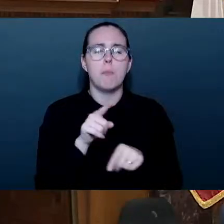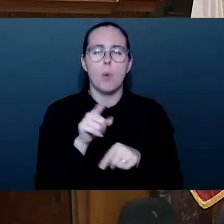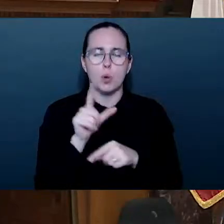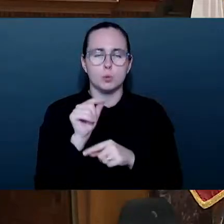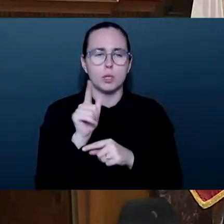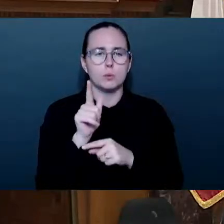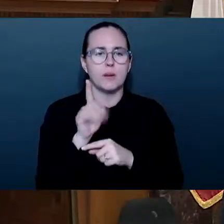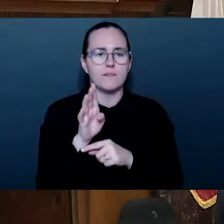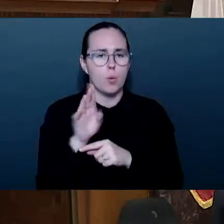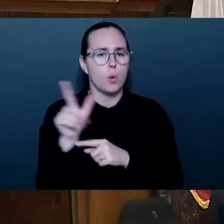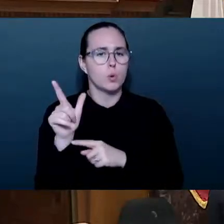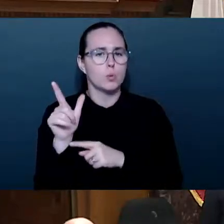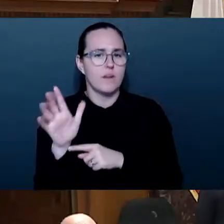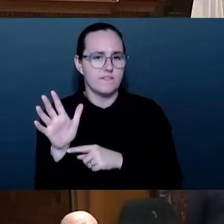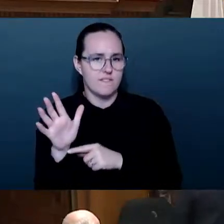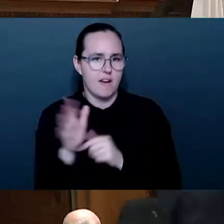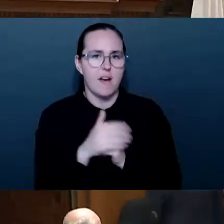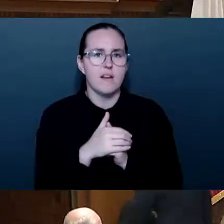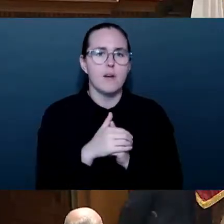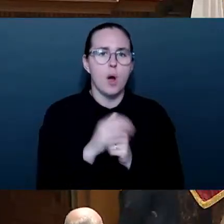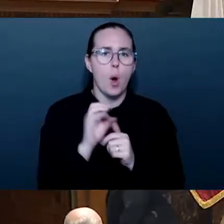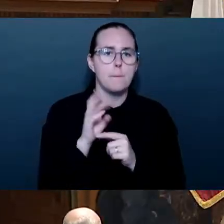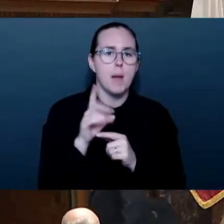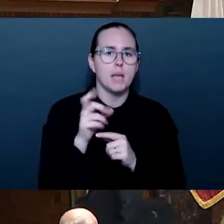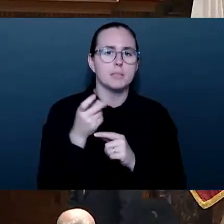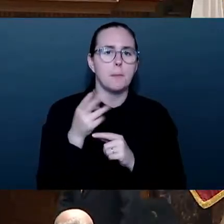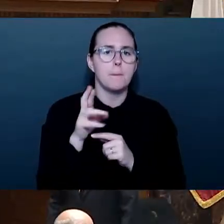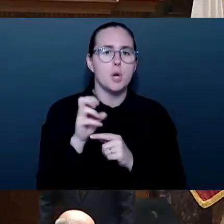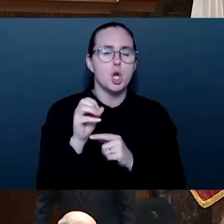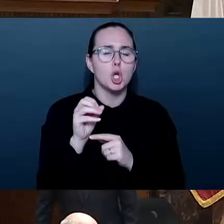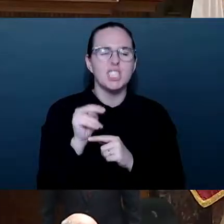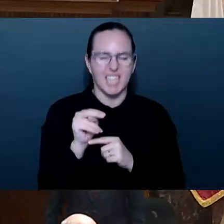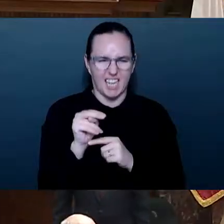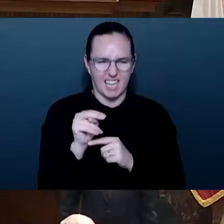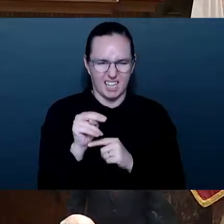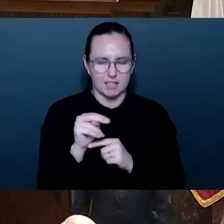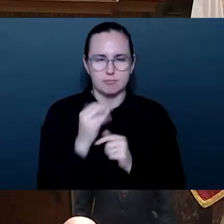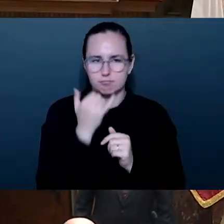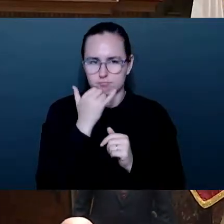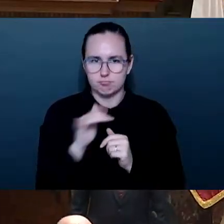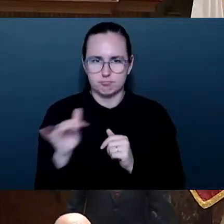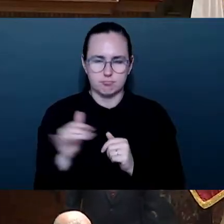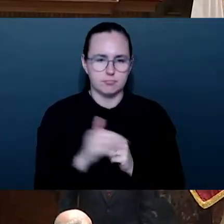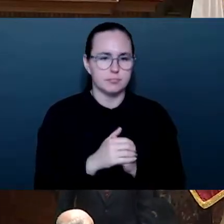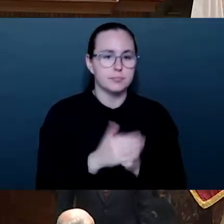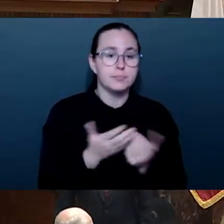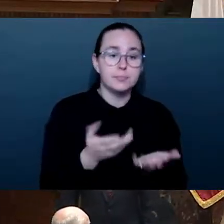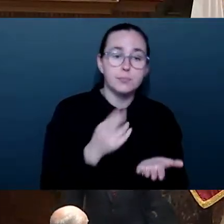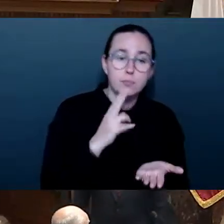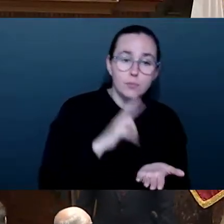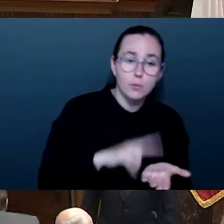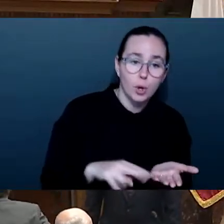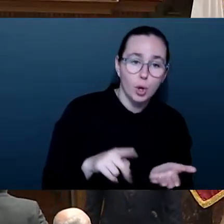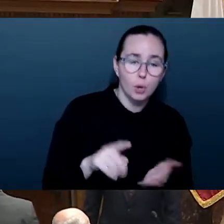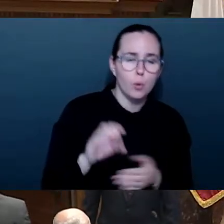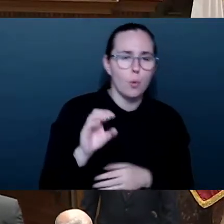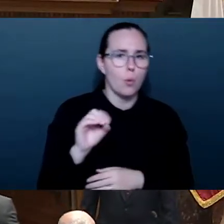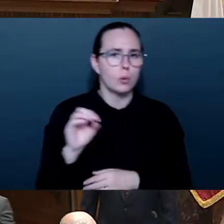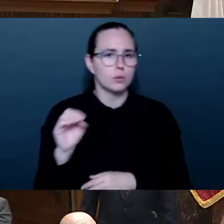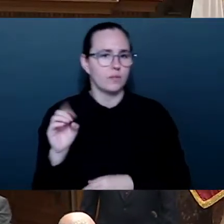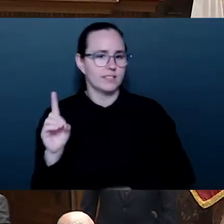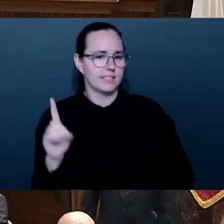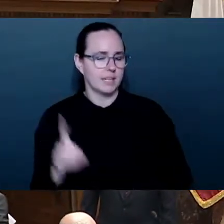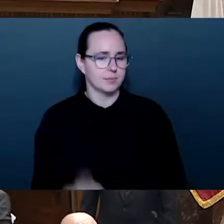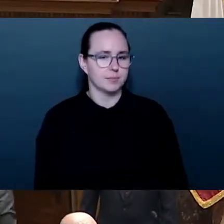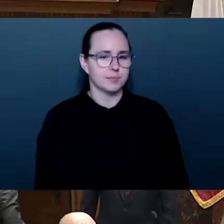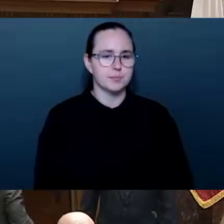Orders of the day. Government House Leader. Thank you, Honourable Speaker. In this chamber, I call continued second reading debate on Bill 25.